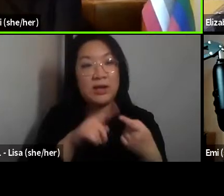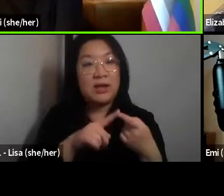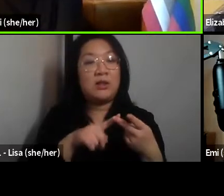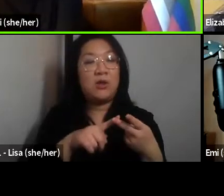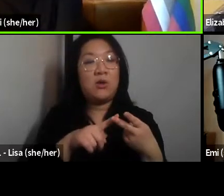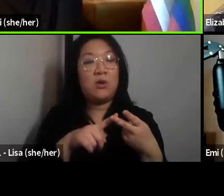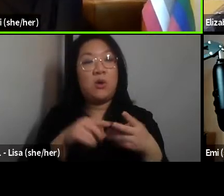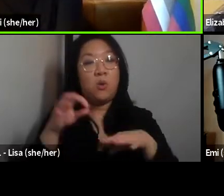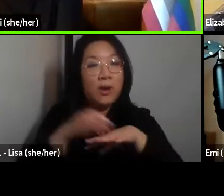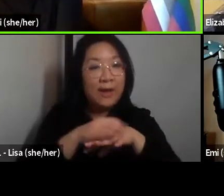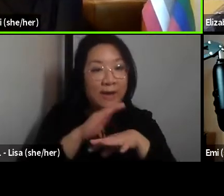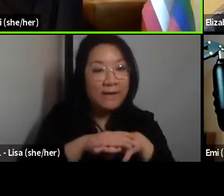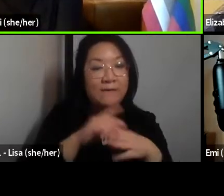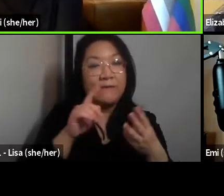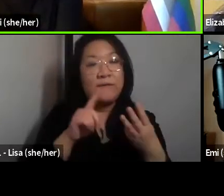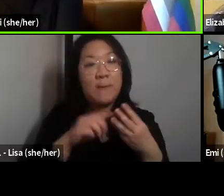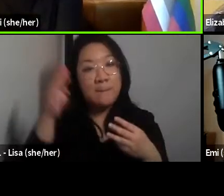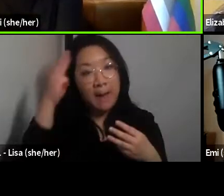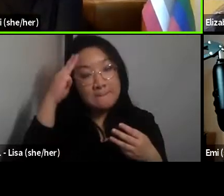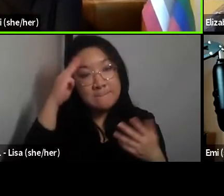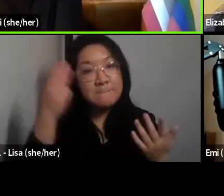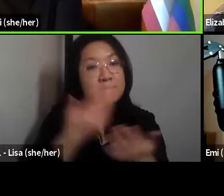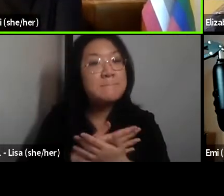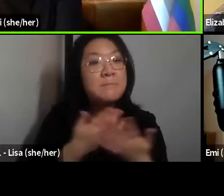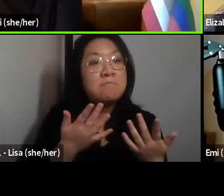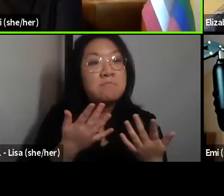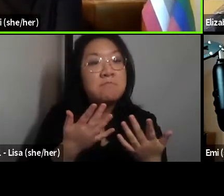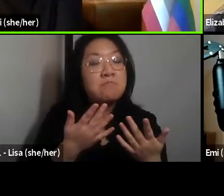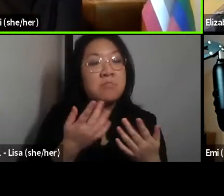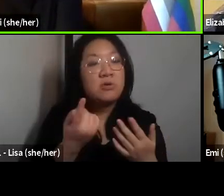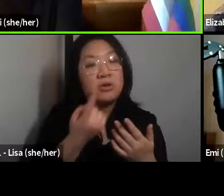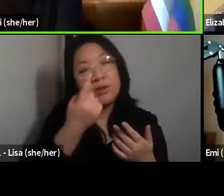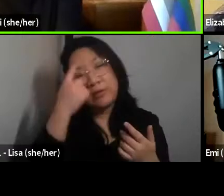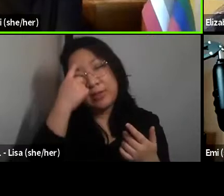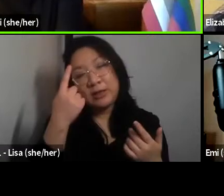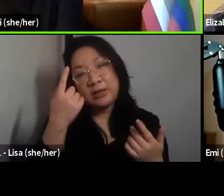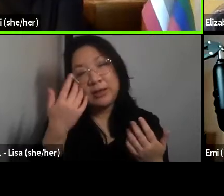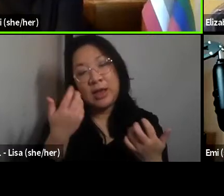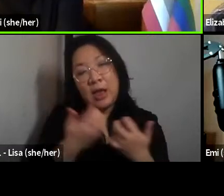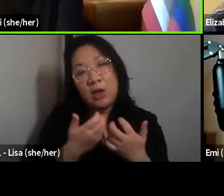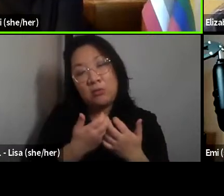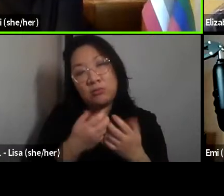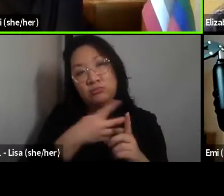you say to the LGBT plus community around being more inclusive?